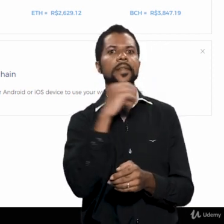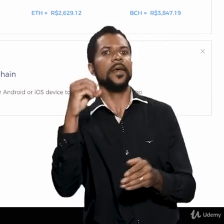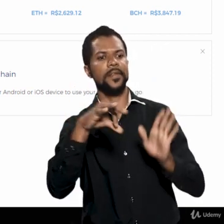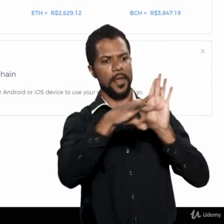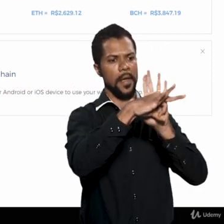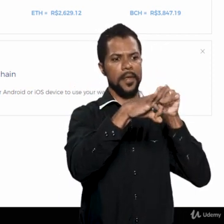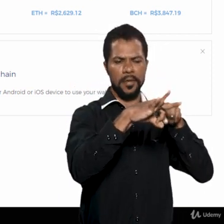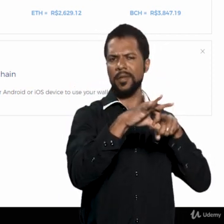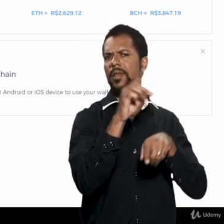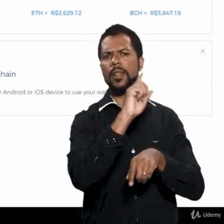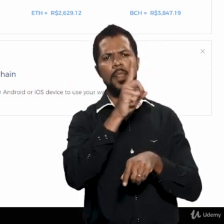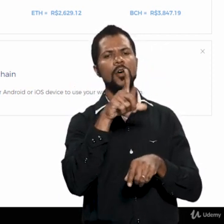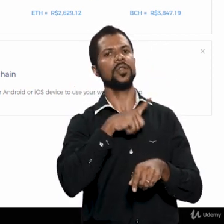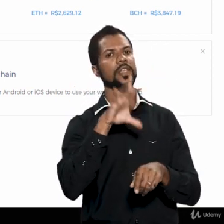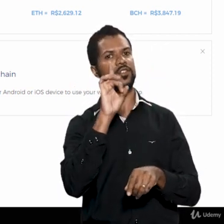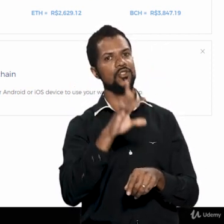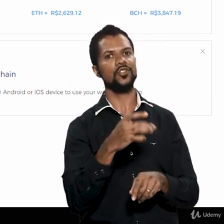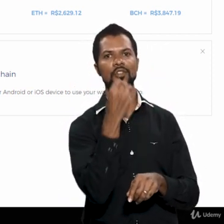no 300